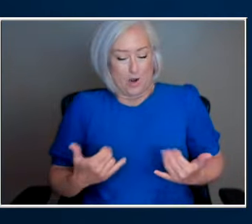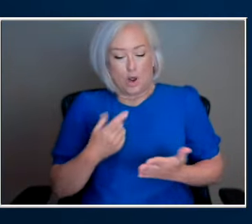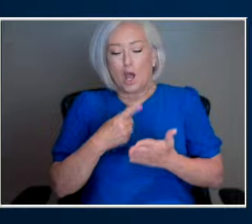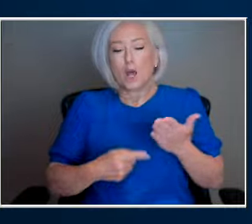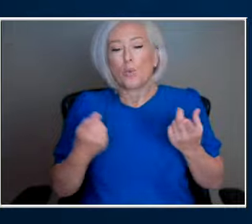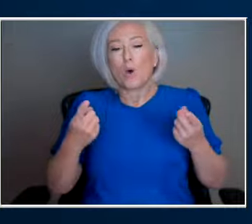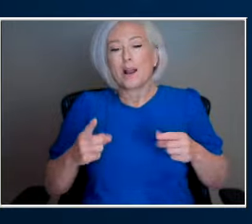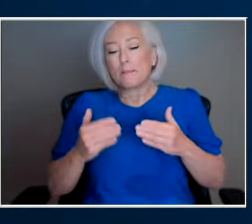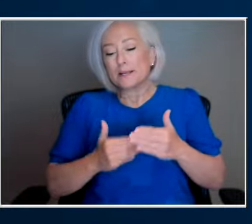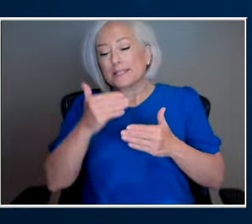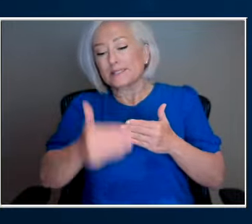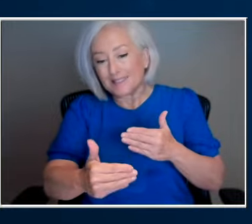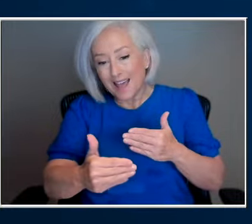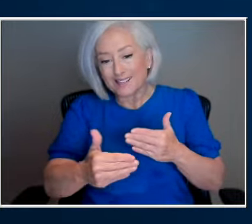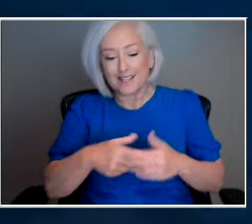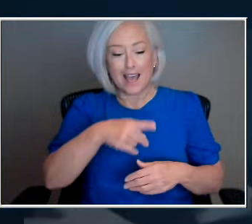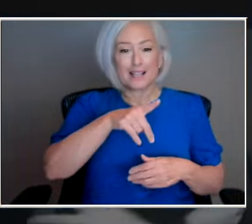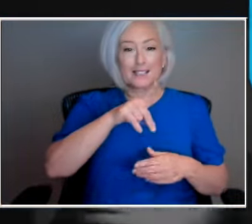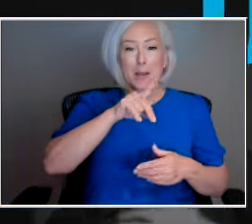endemic. Wednesday at 8.